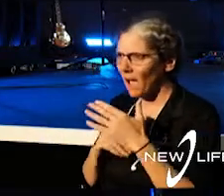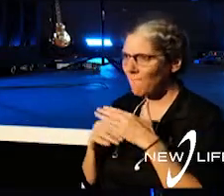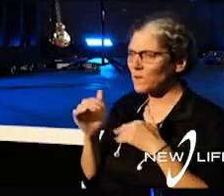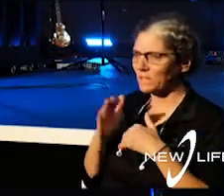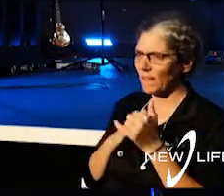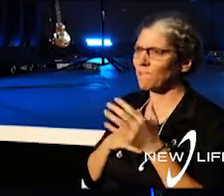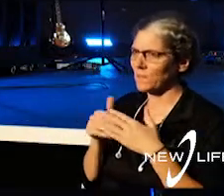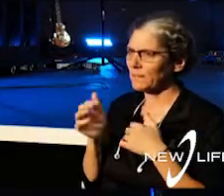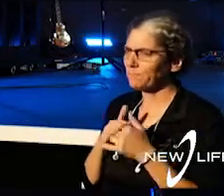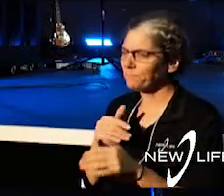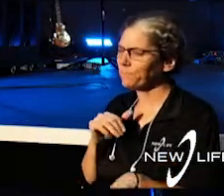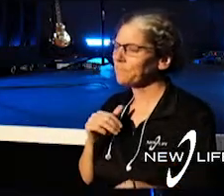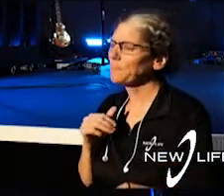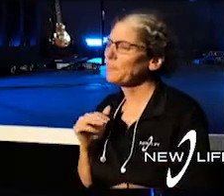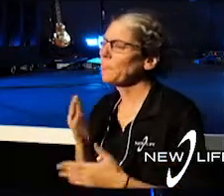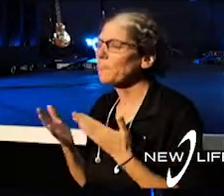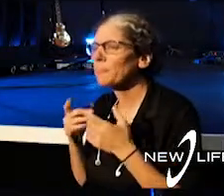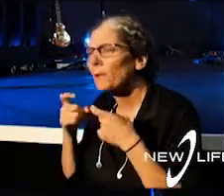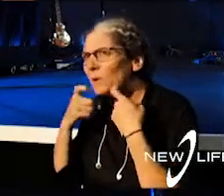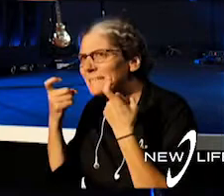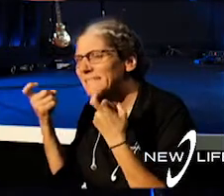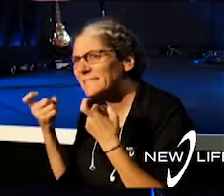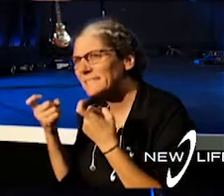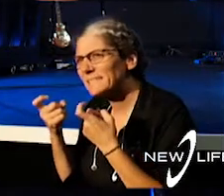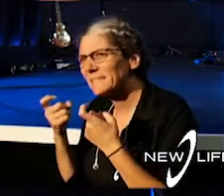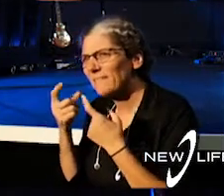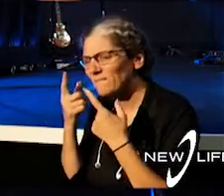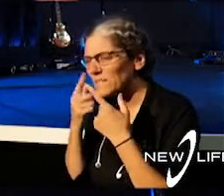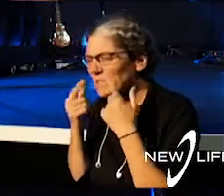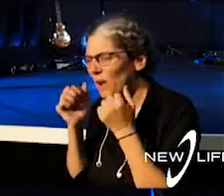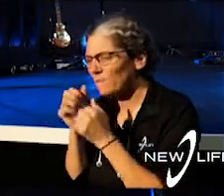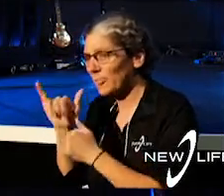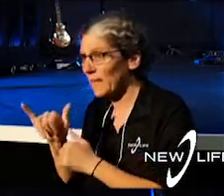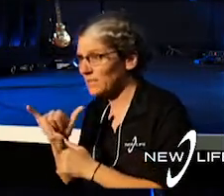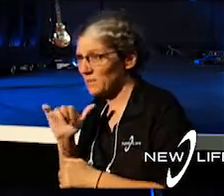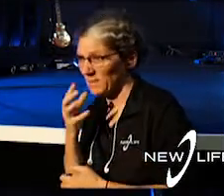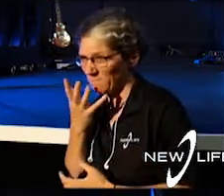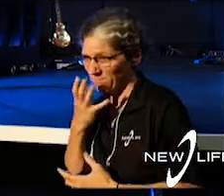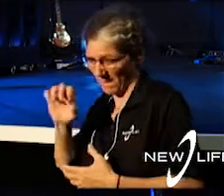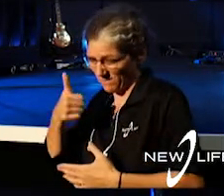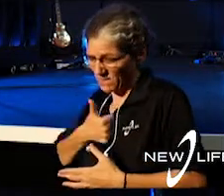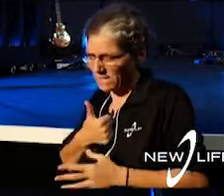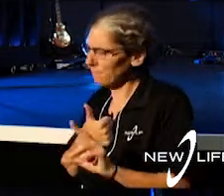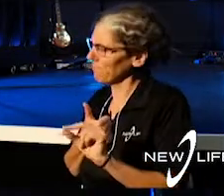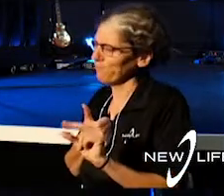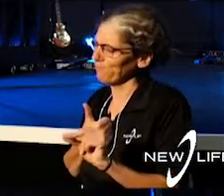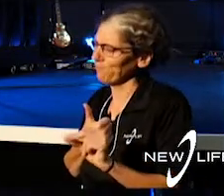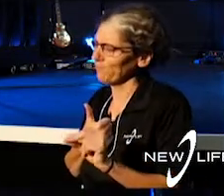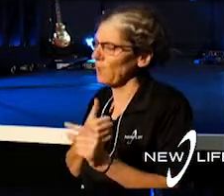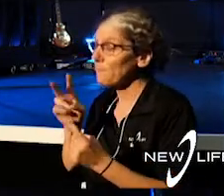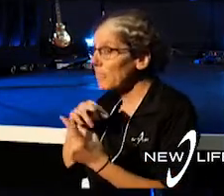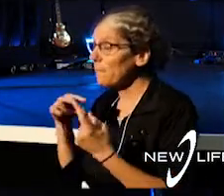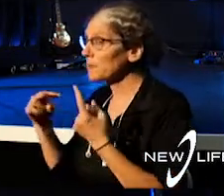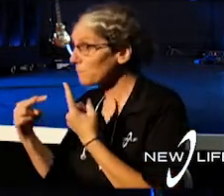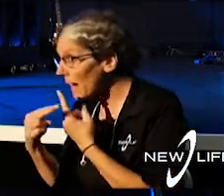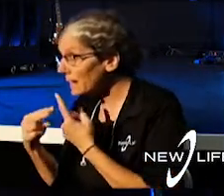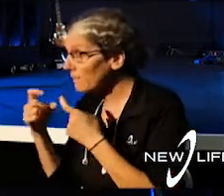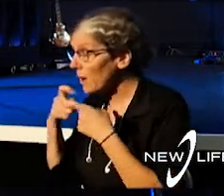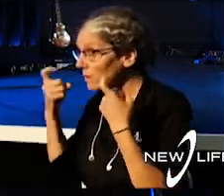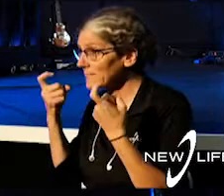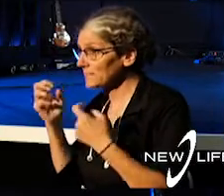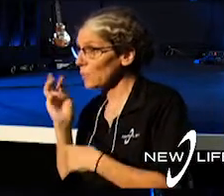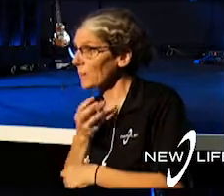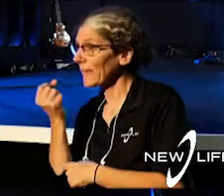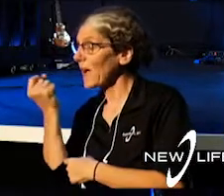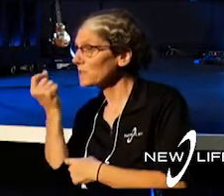doesn't want us to grieve our sin so that we can feel horrible about ourselves. He wants us to have a right view of our sins so that we can understand